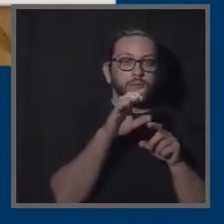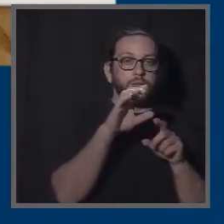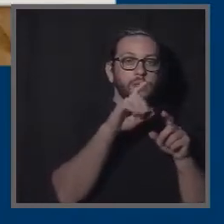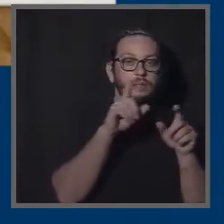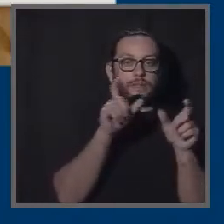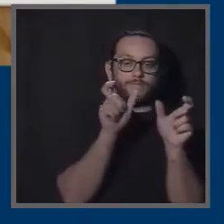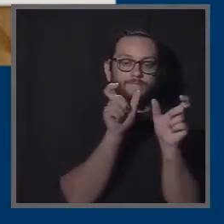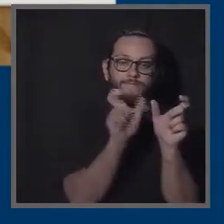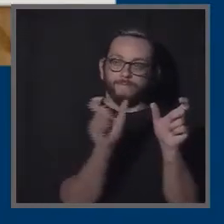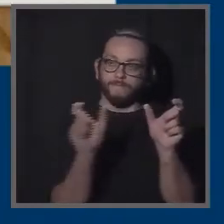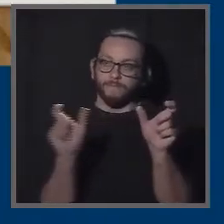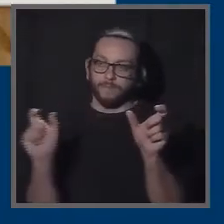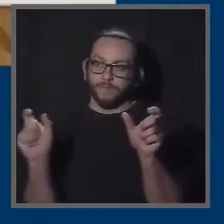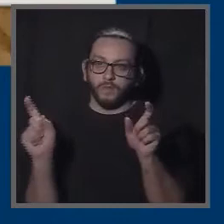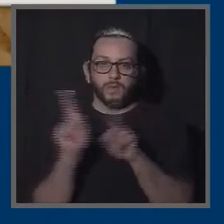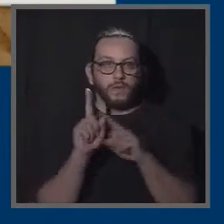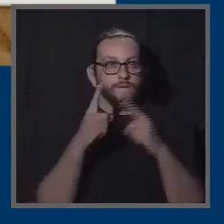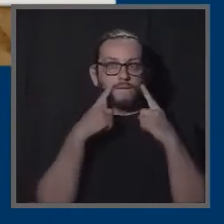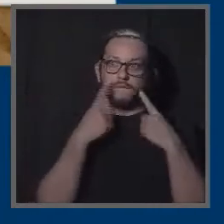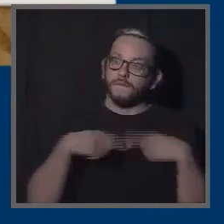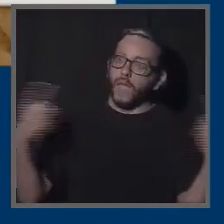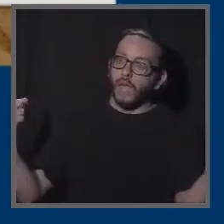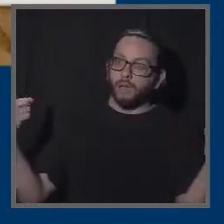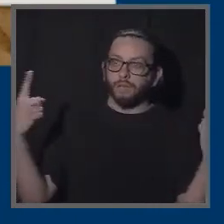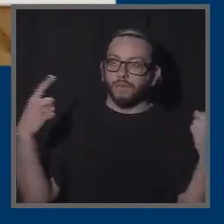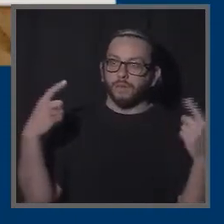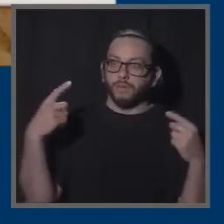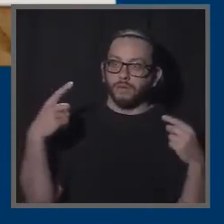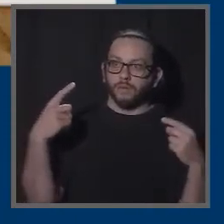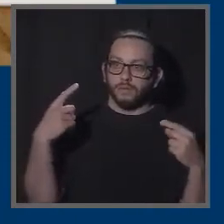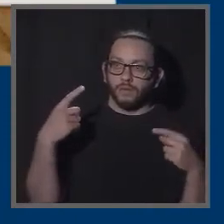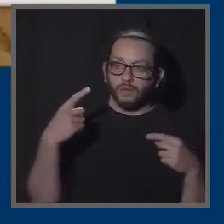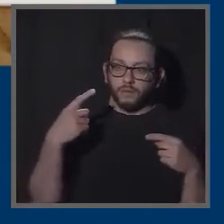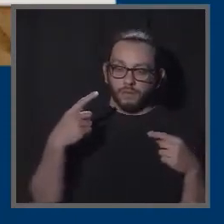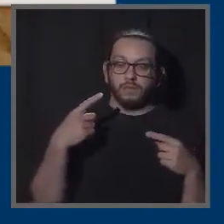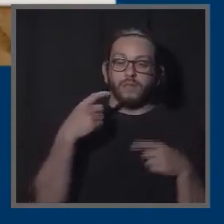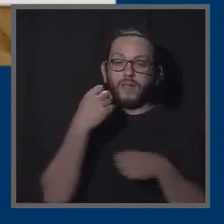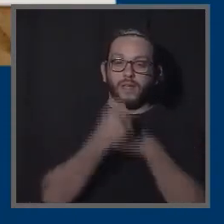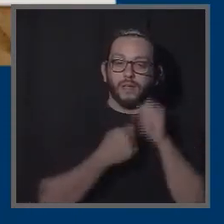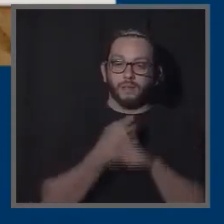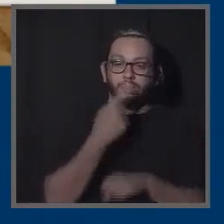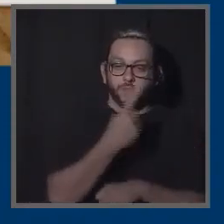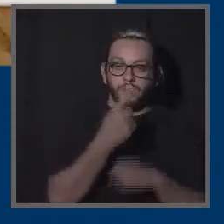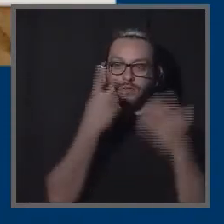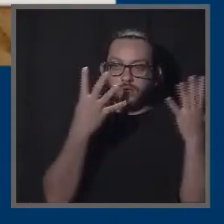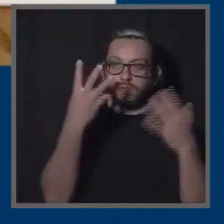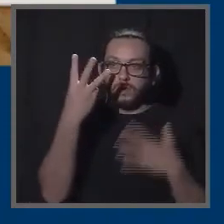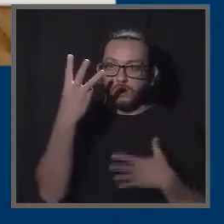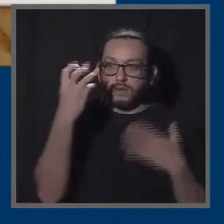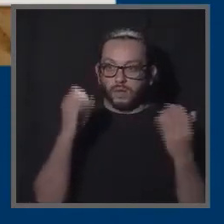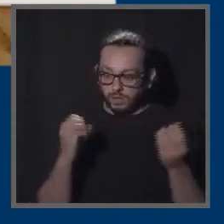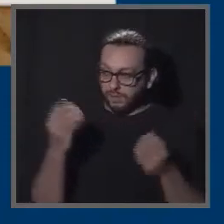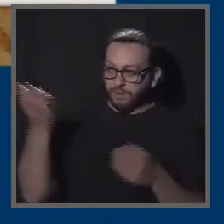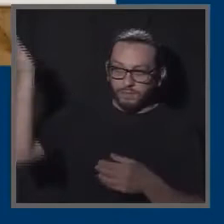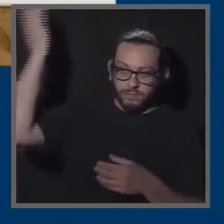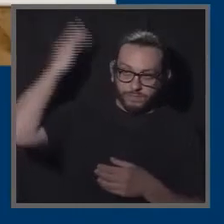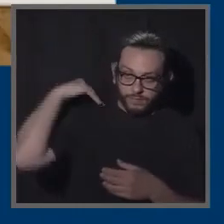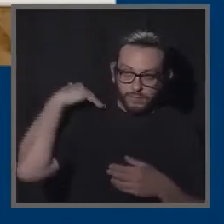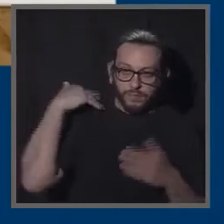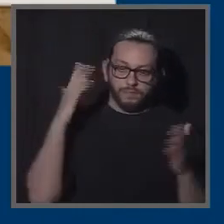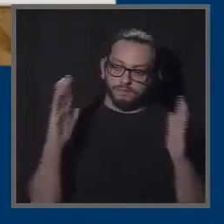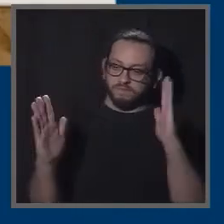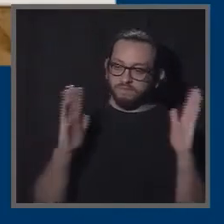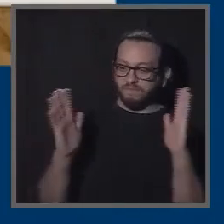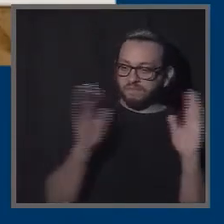much associated with a particular set of practices, community arts practice, artists going into communities to develop